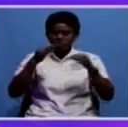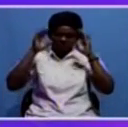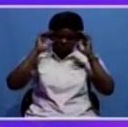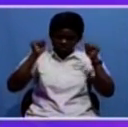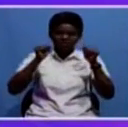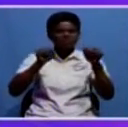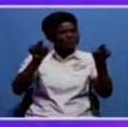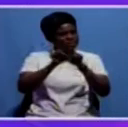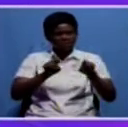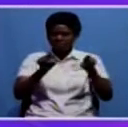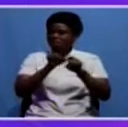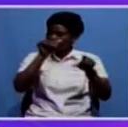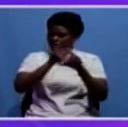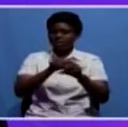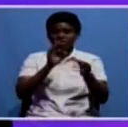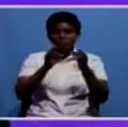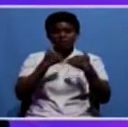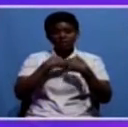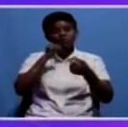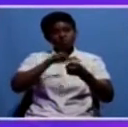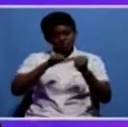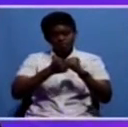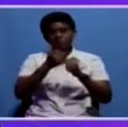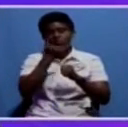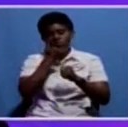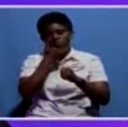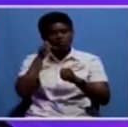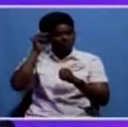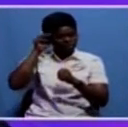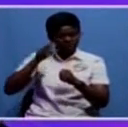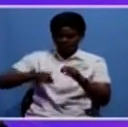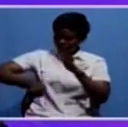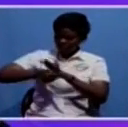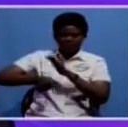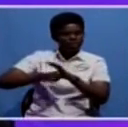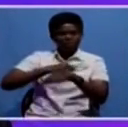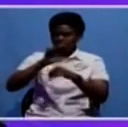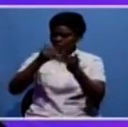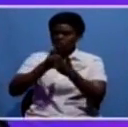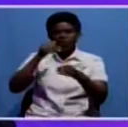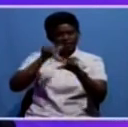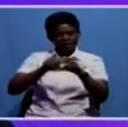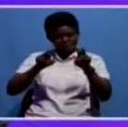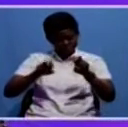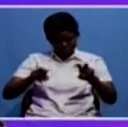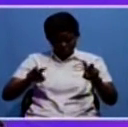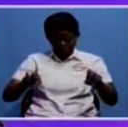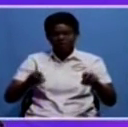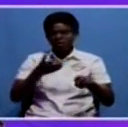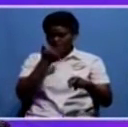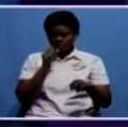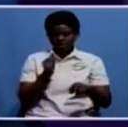spared in Zambia. Ministers, private sector, they have never been spared. We have a track record we should be proud